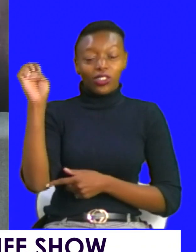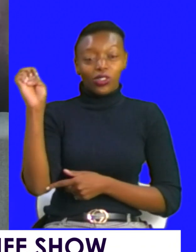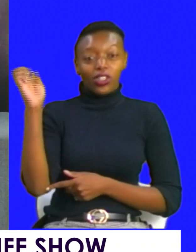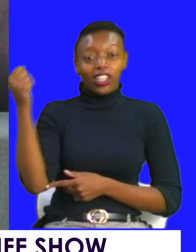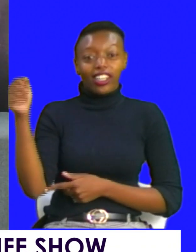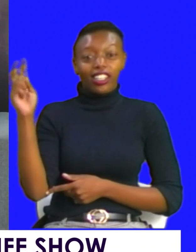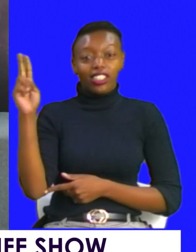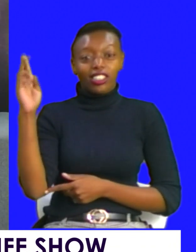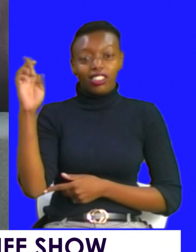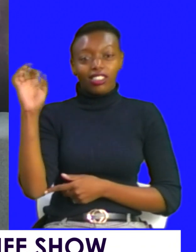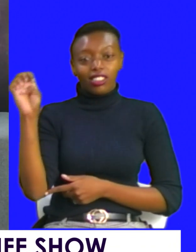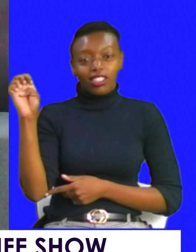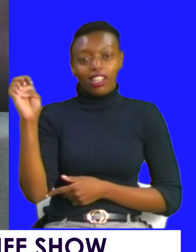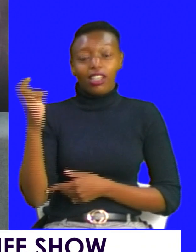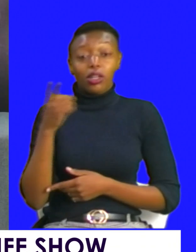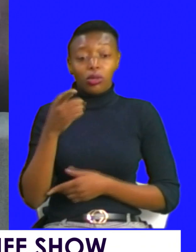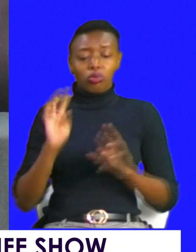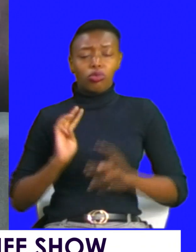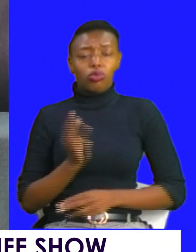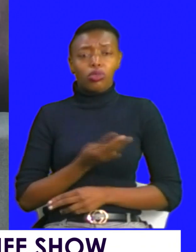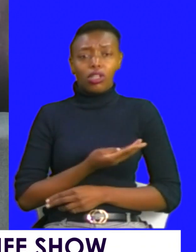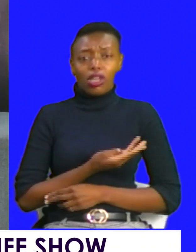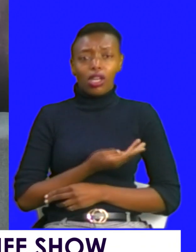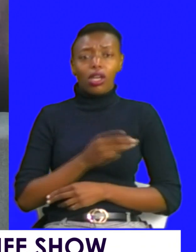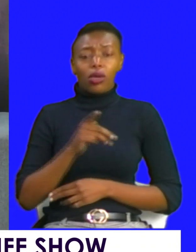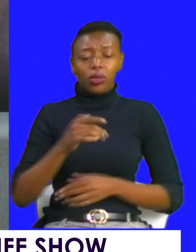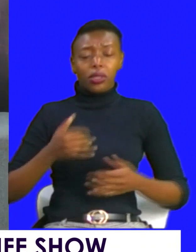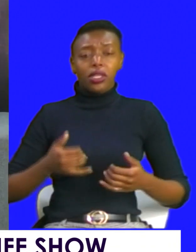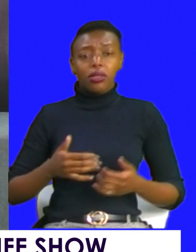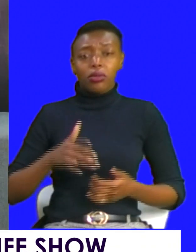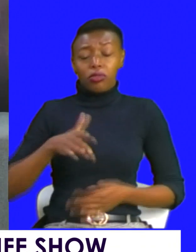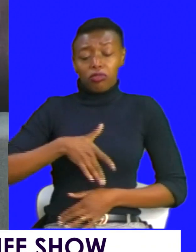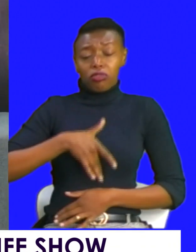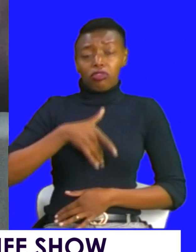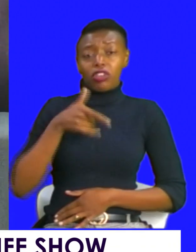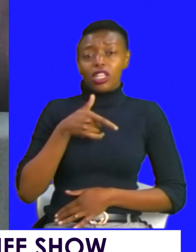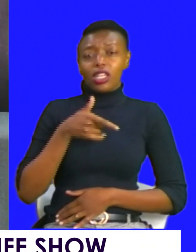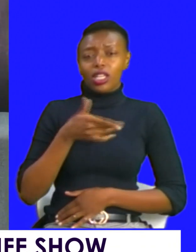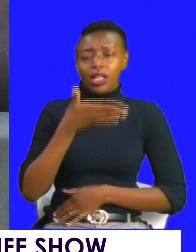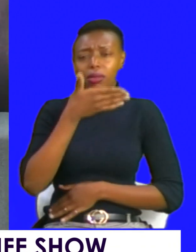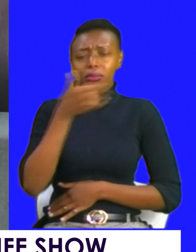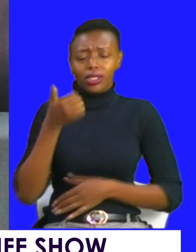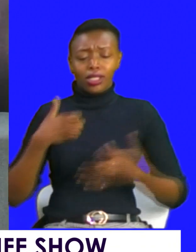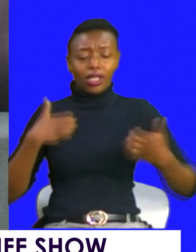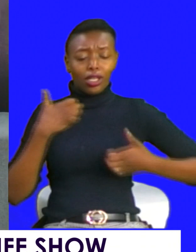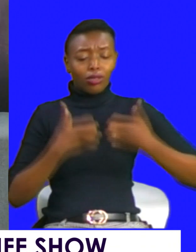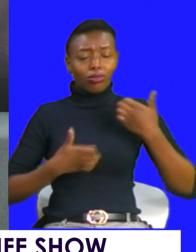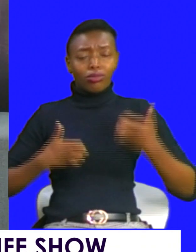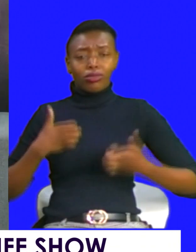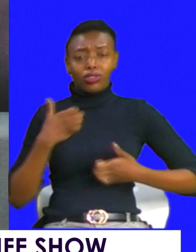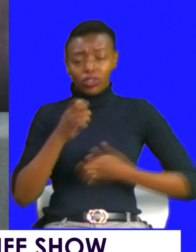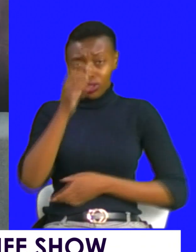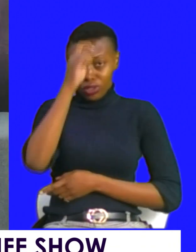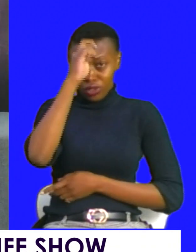you. We are hoping to make you the best. Emotional intelligence is key.